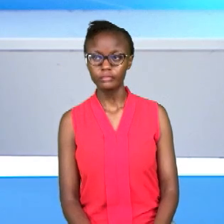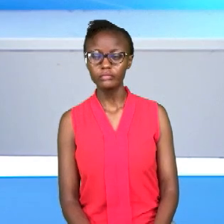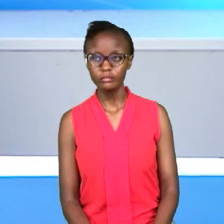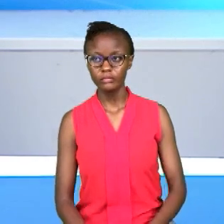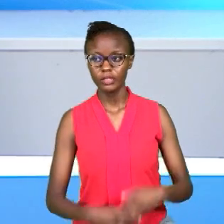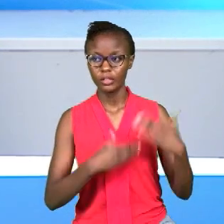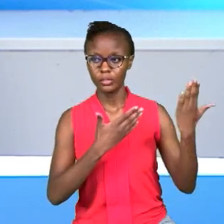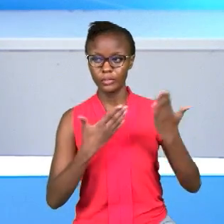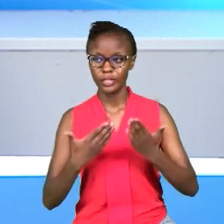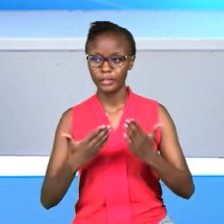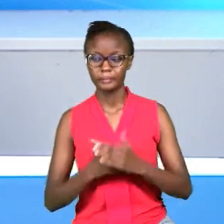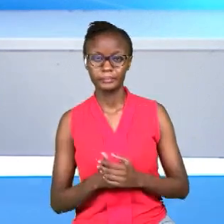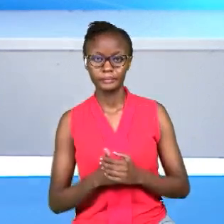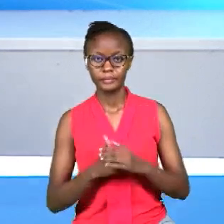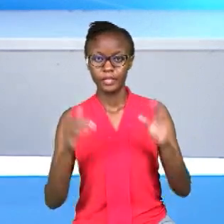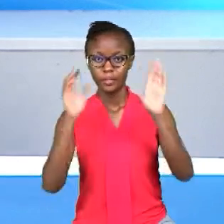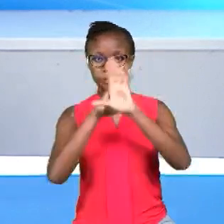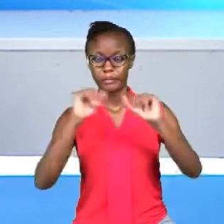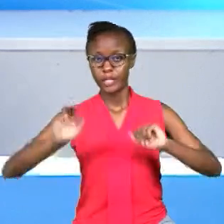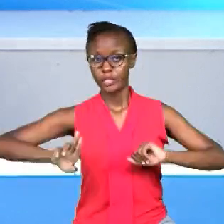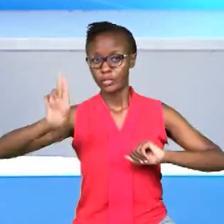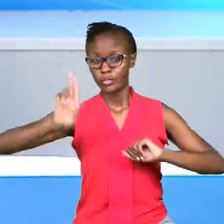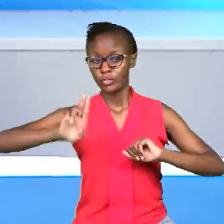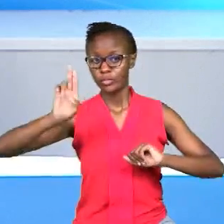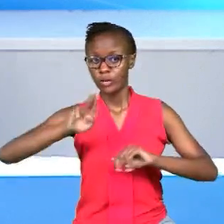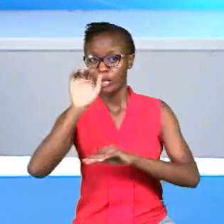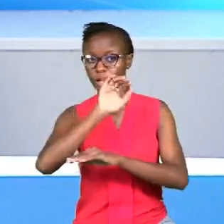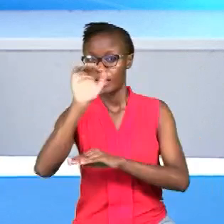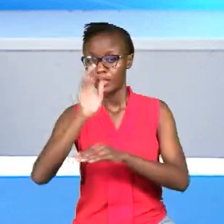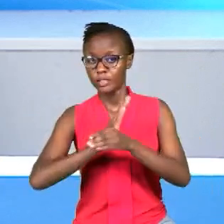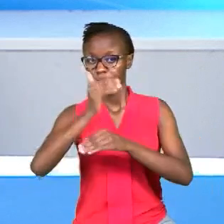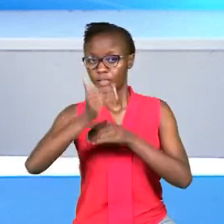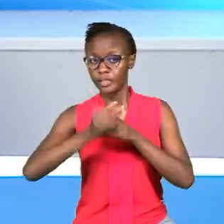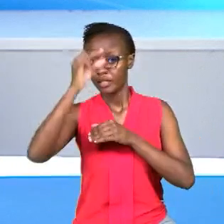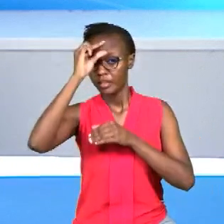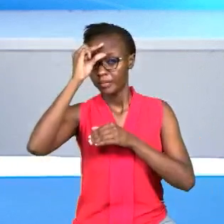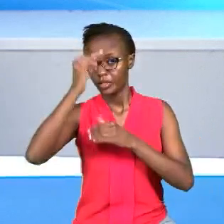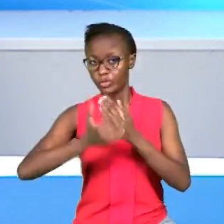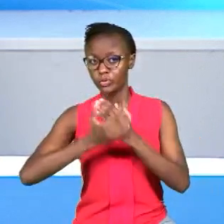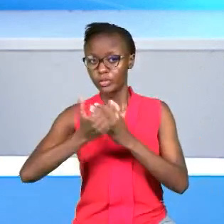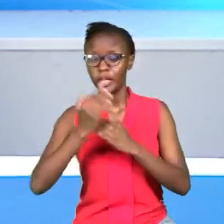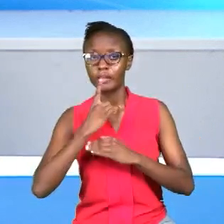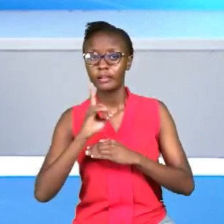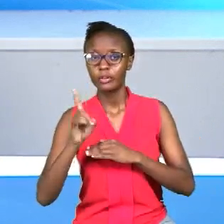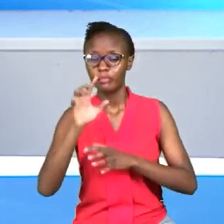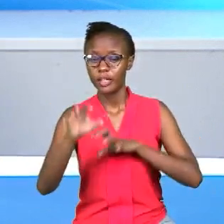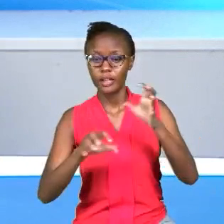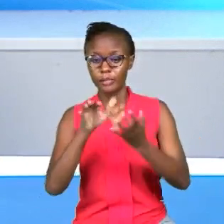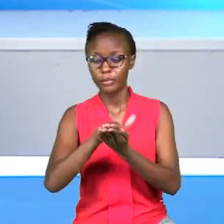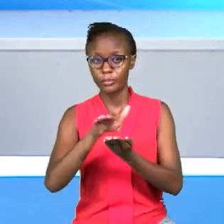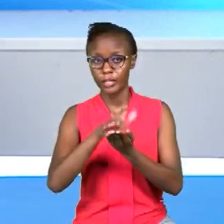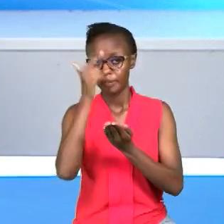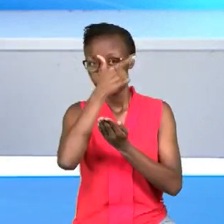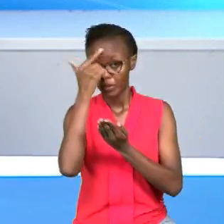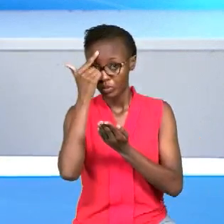And welcome back. Now, President Uhuru Kenyatta has today asked the next government to conserve Nairobi National Park, considering that it is the only park in the